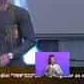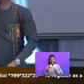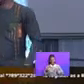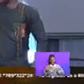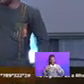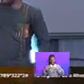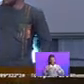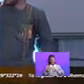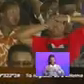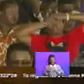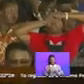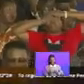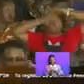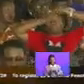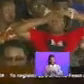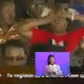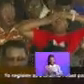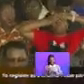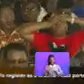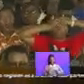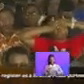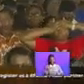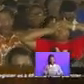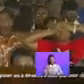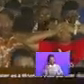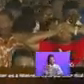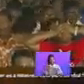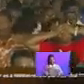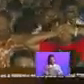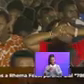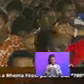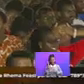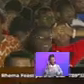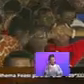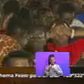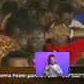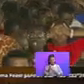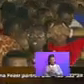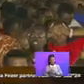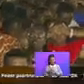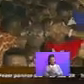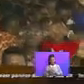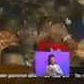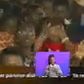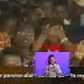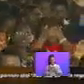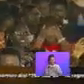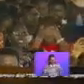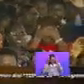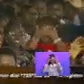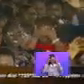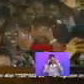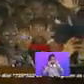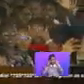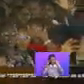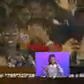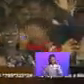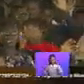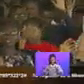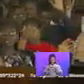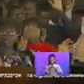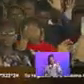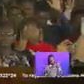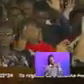Miracle receive your testimonies now in the name of Jesus any Evil Al that